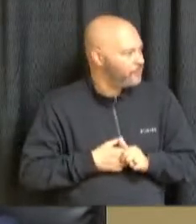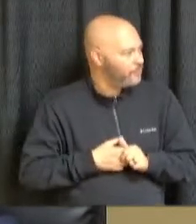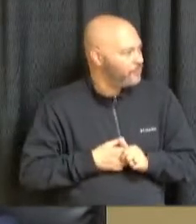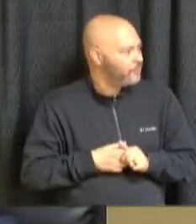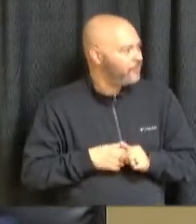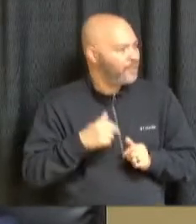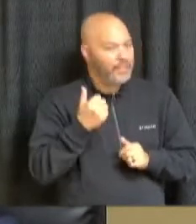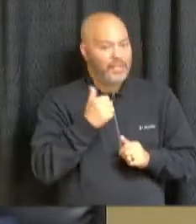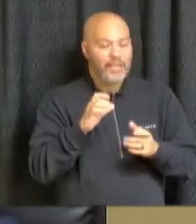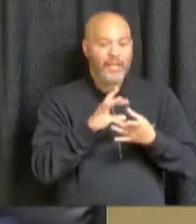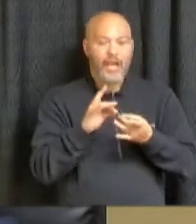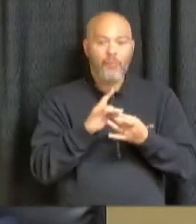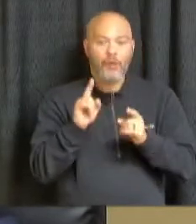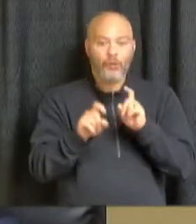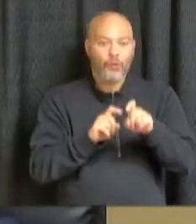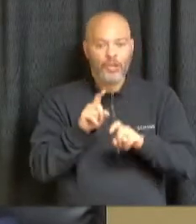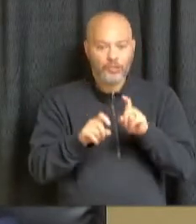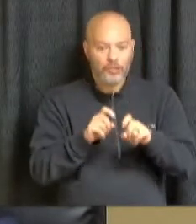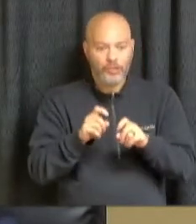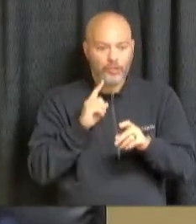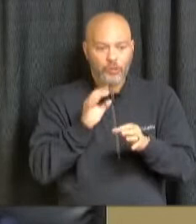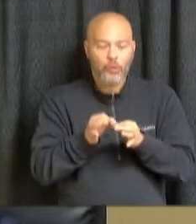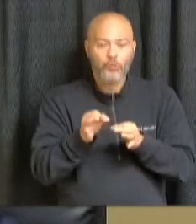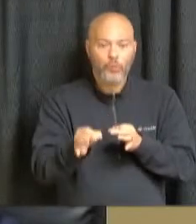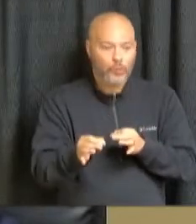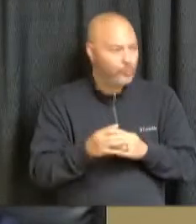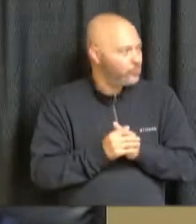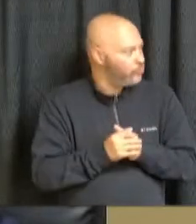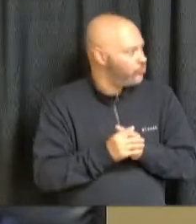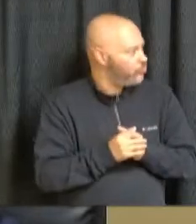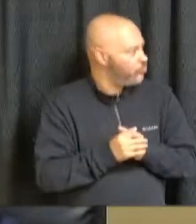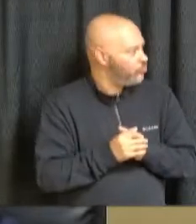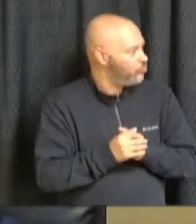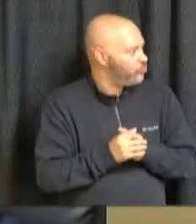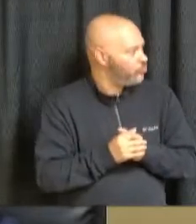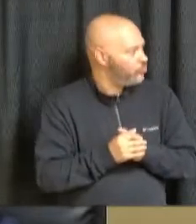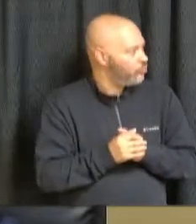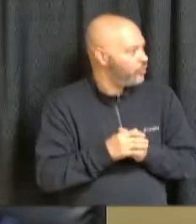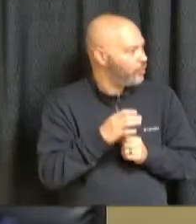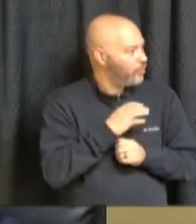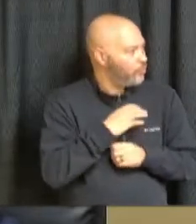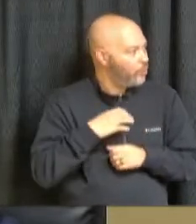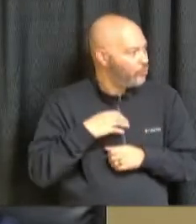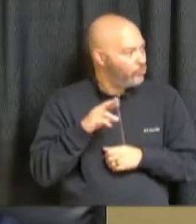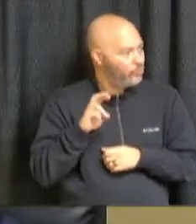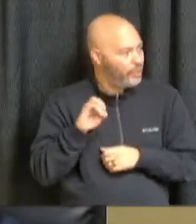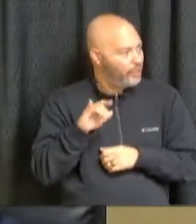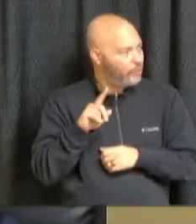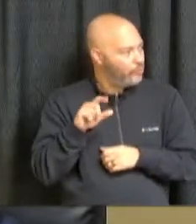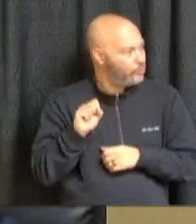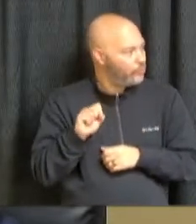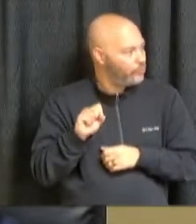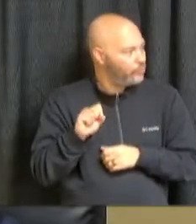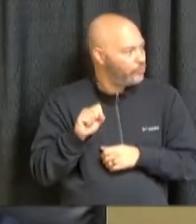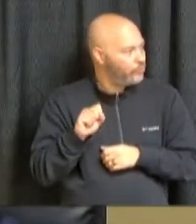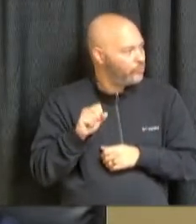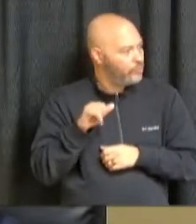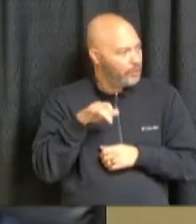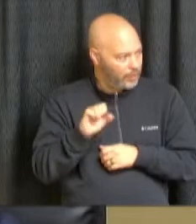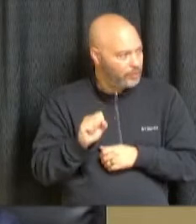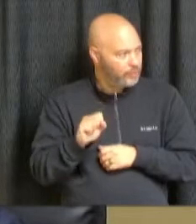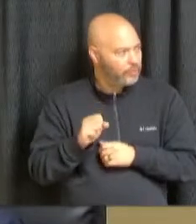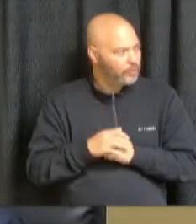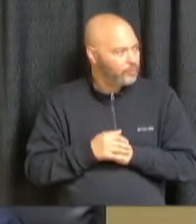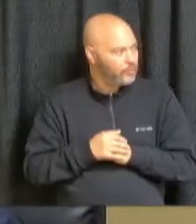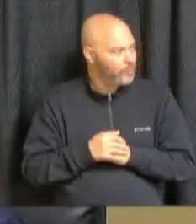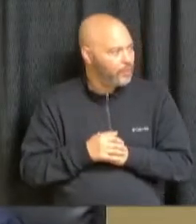Any other comment or question on the motion to postpone? Councilperson Reynolds on the motion to postpone? Yes, Mayor.